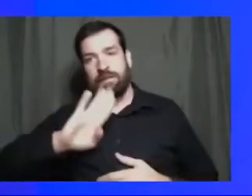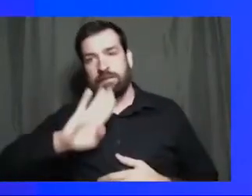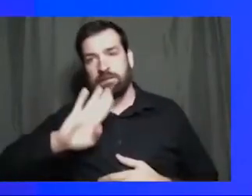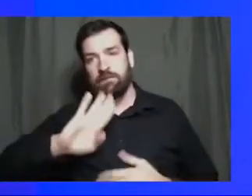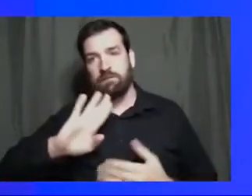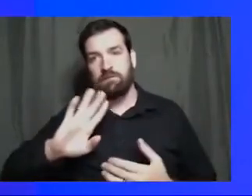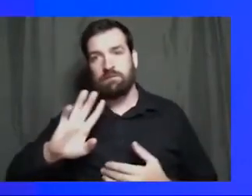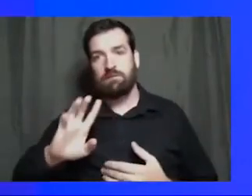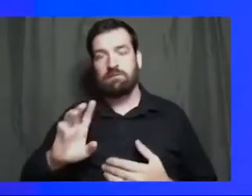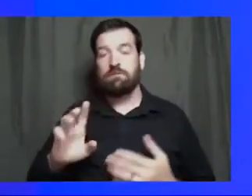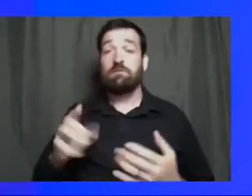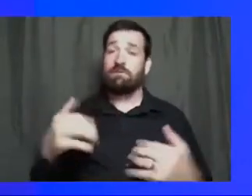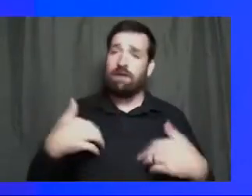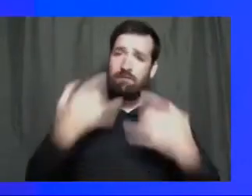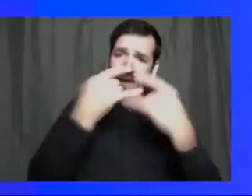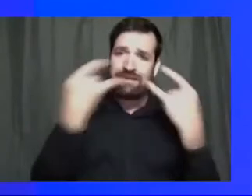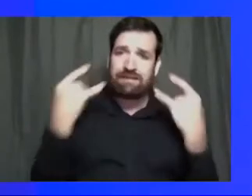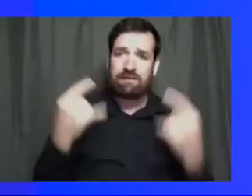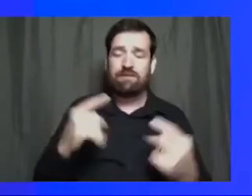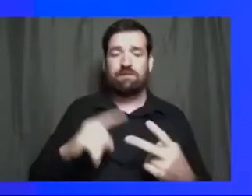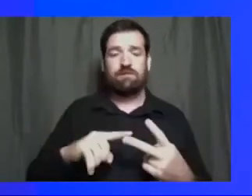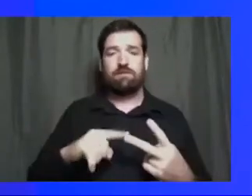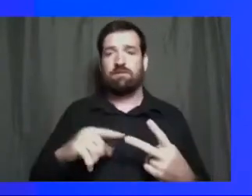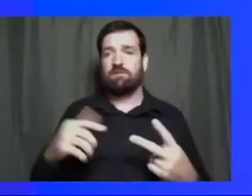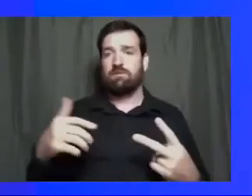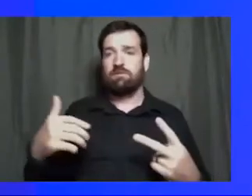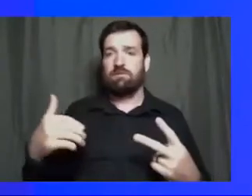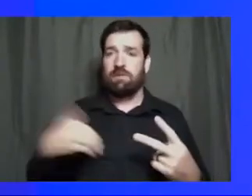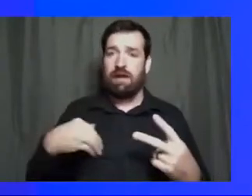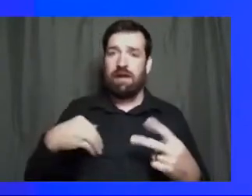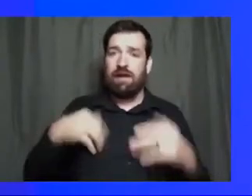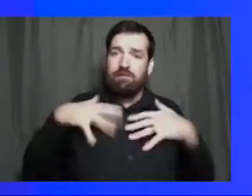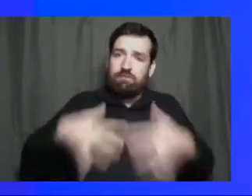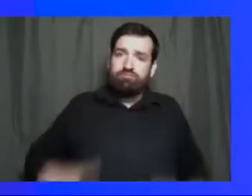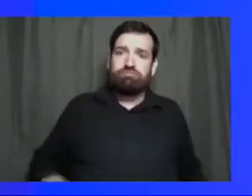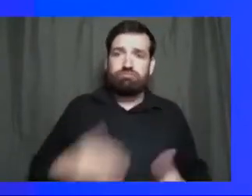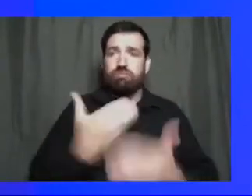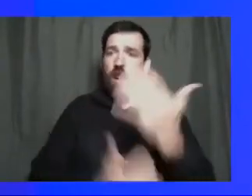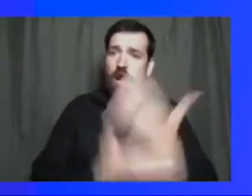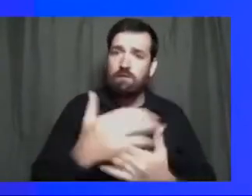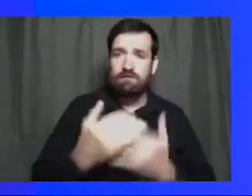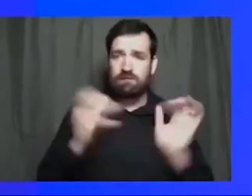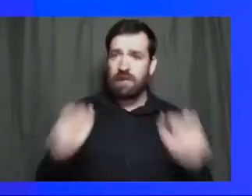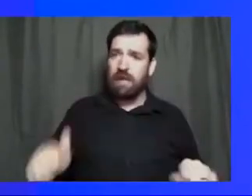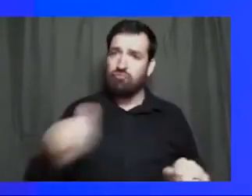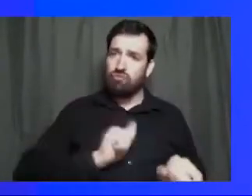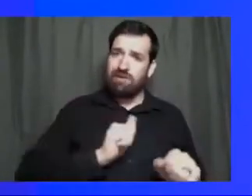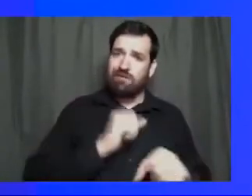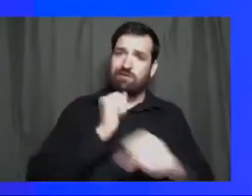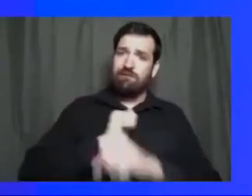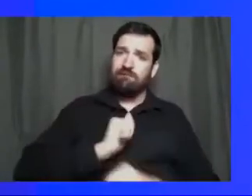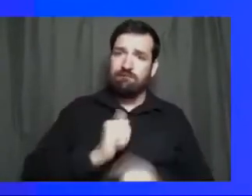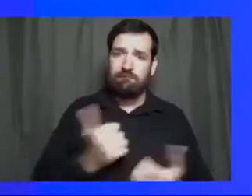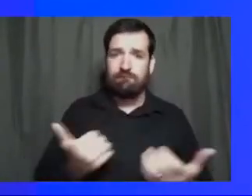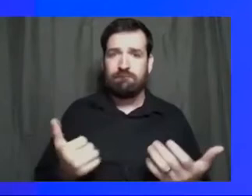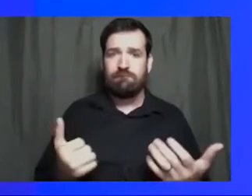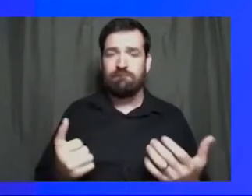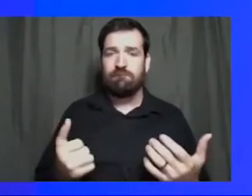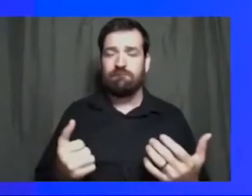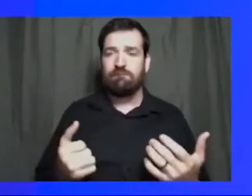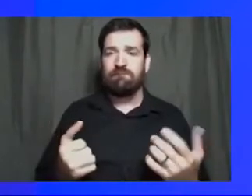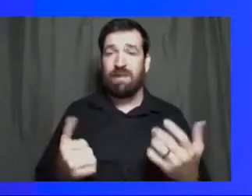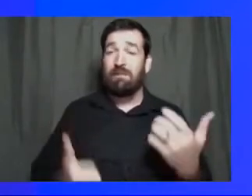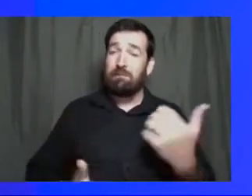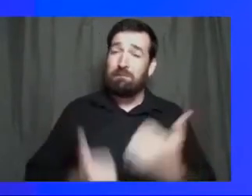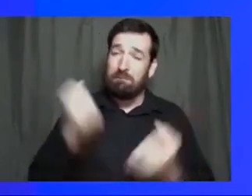masks now. We have, you know, gowns, gloves, and we're able to protect ourselves by and large. And now the vast majority of healthcare providers